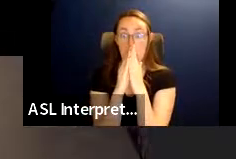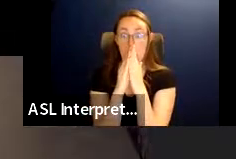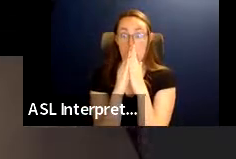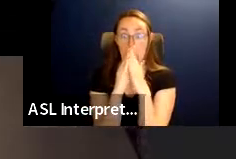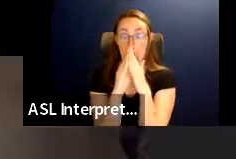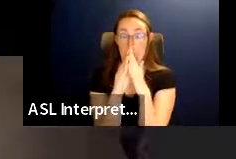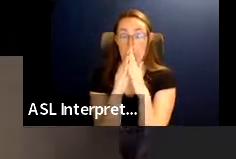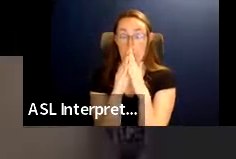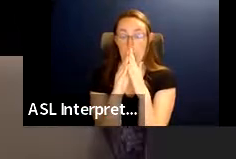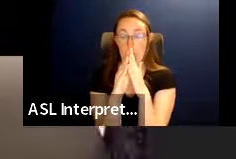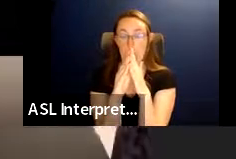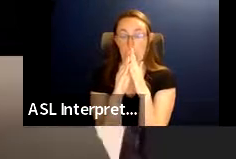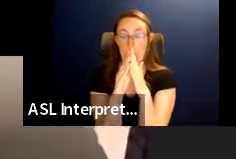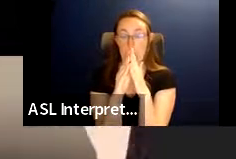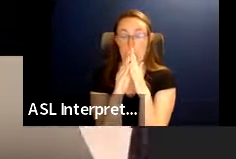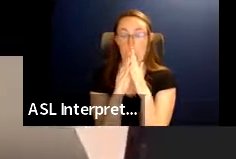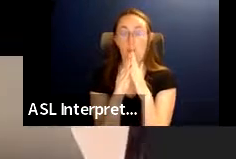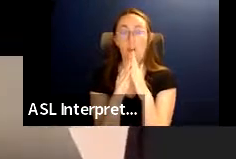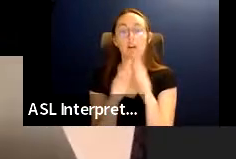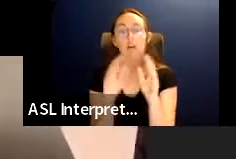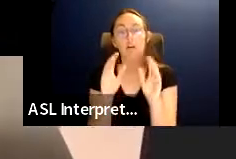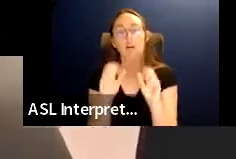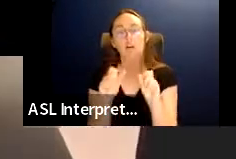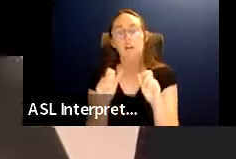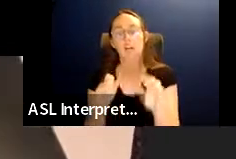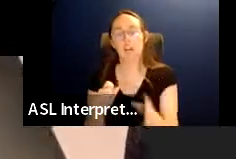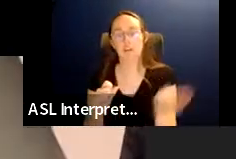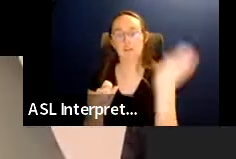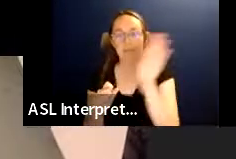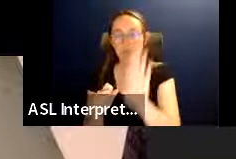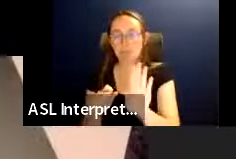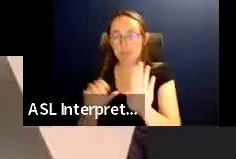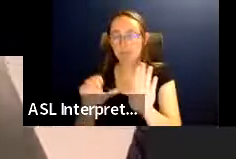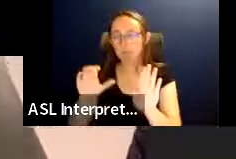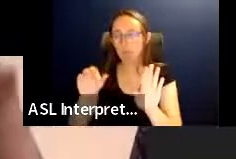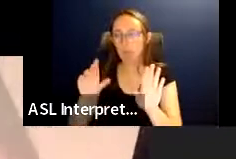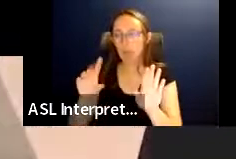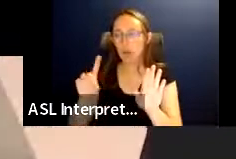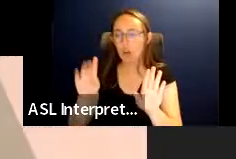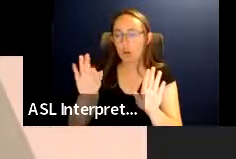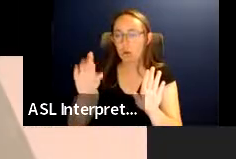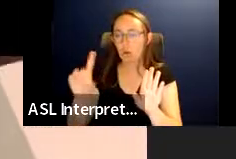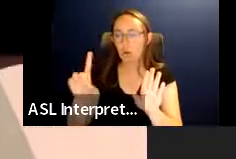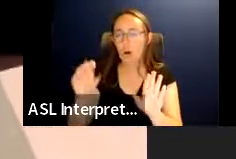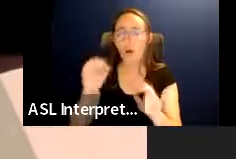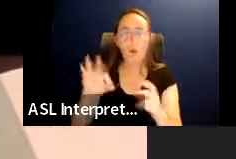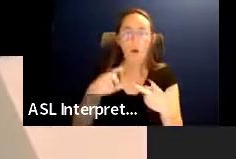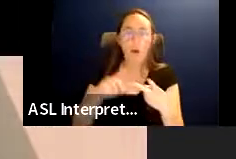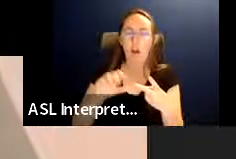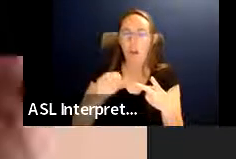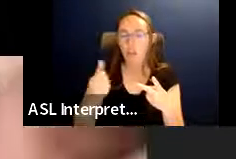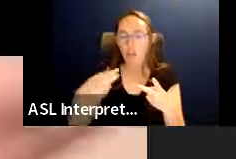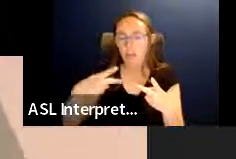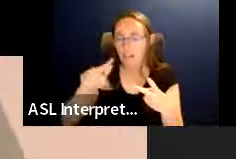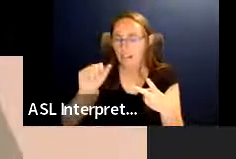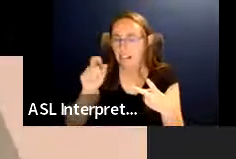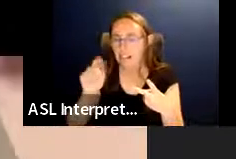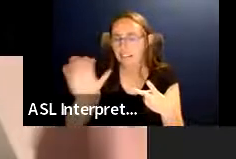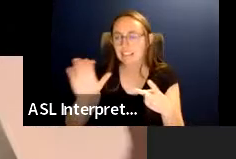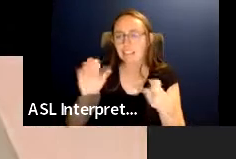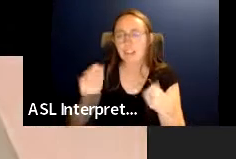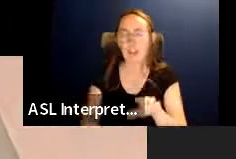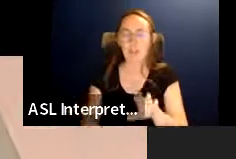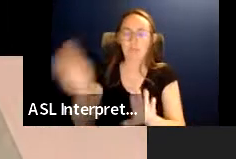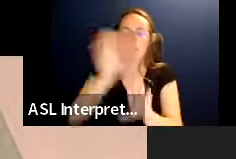almost vertical, I drop a piece of cardboard or a scrap piece of corrugated plastic, and now I have a document